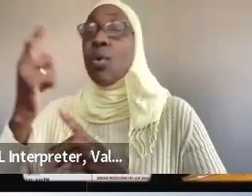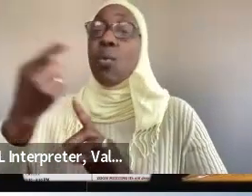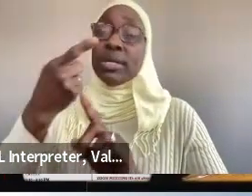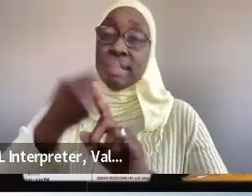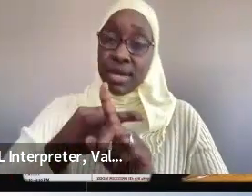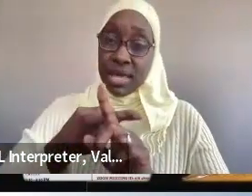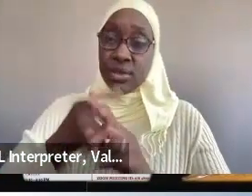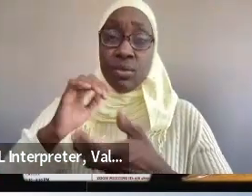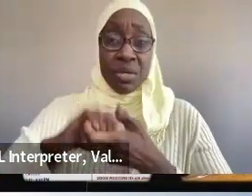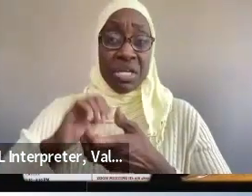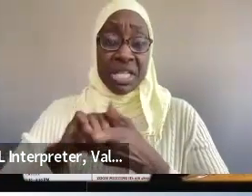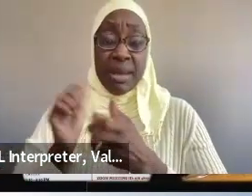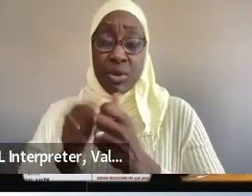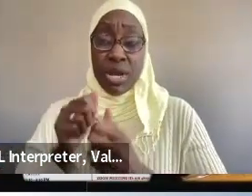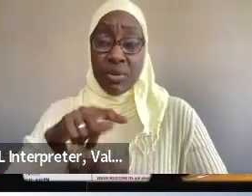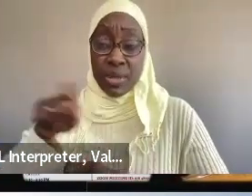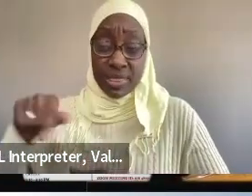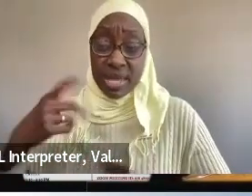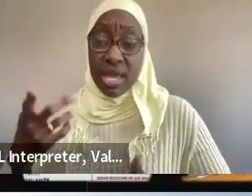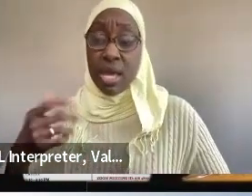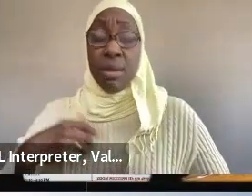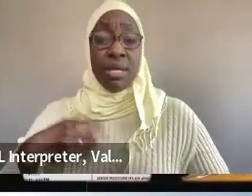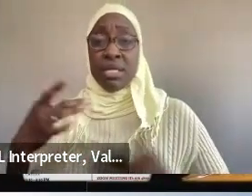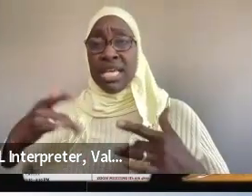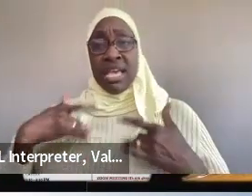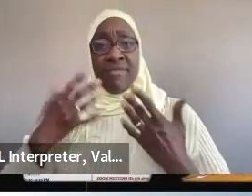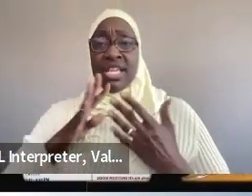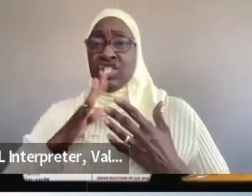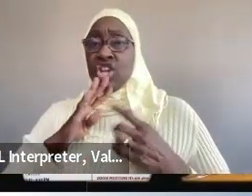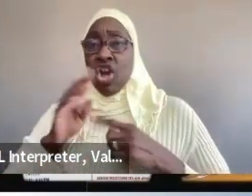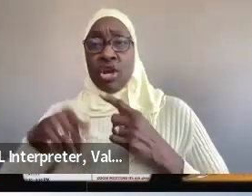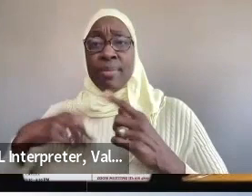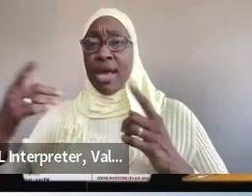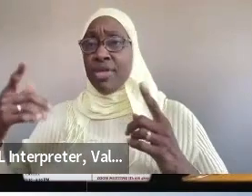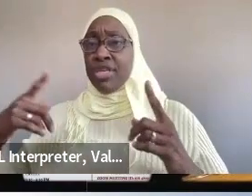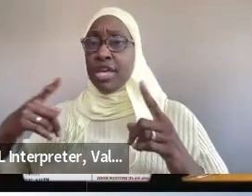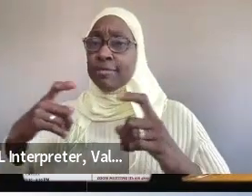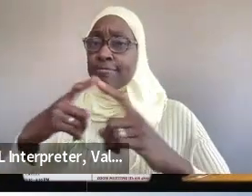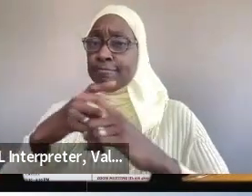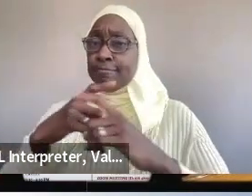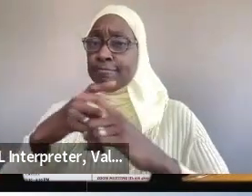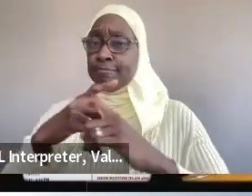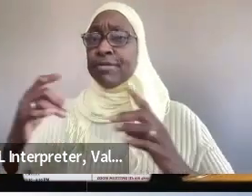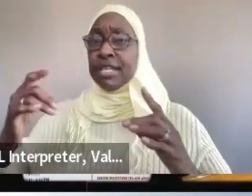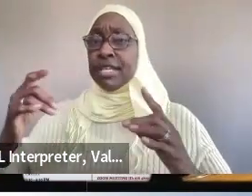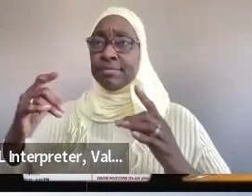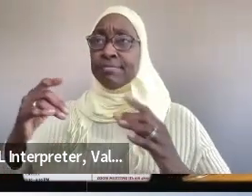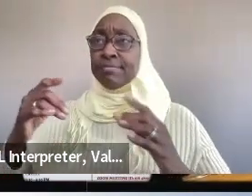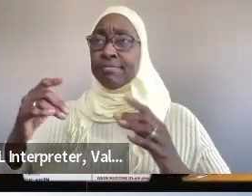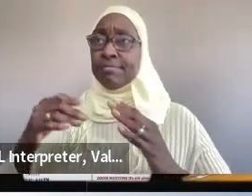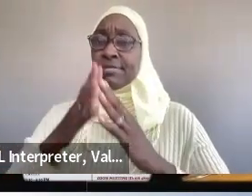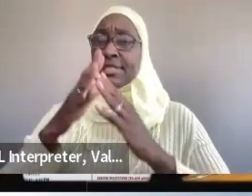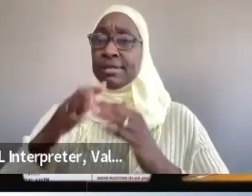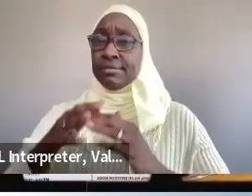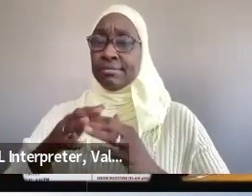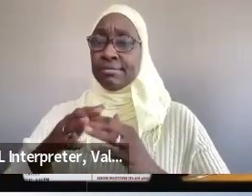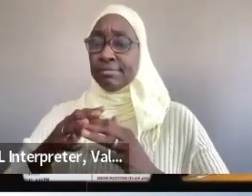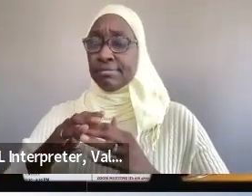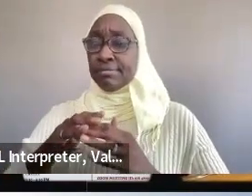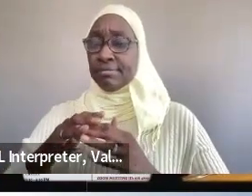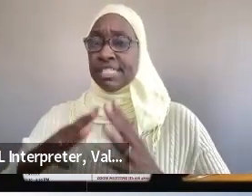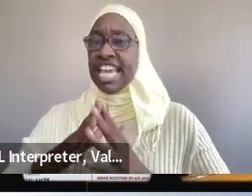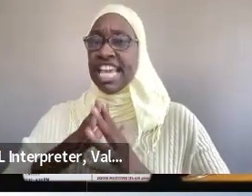is basically events that are talking about the intersection of disability and queerness and other identities. So I think forming